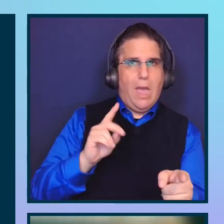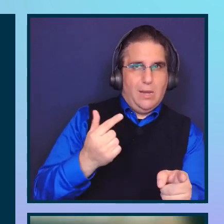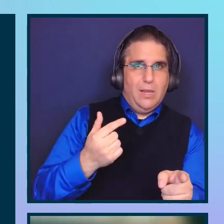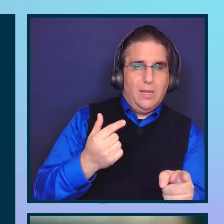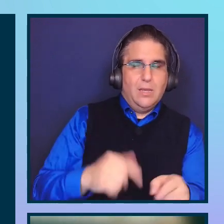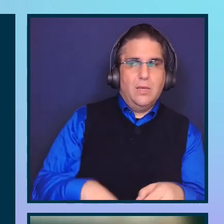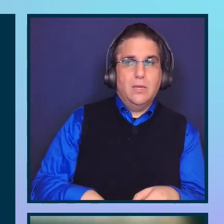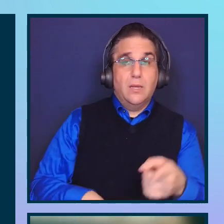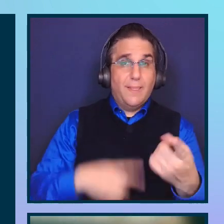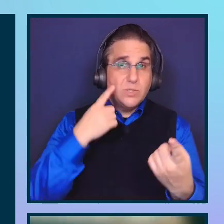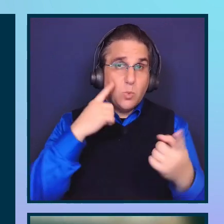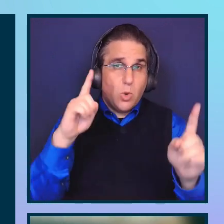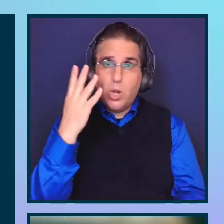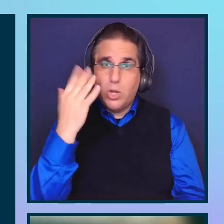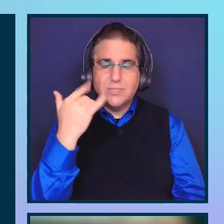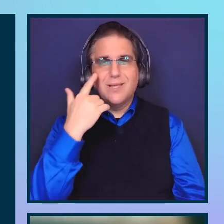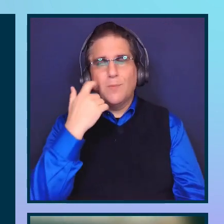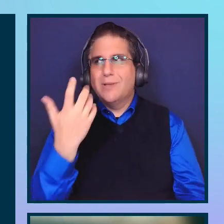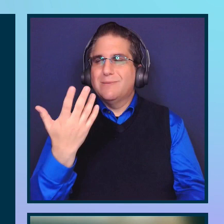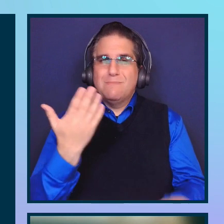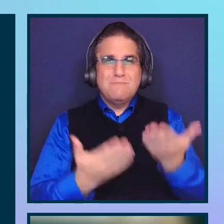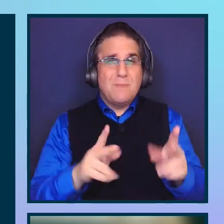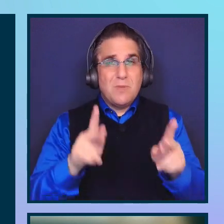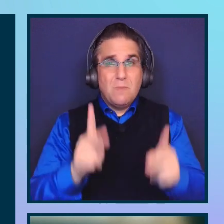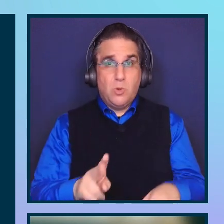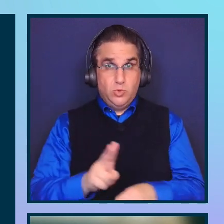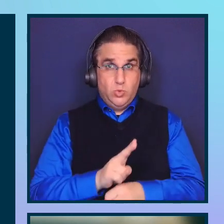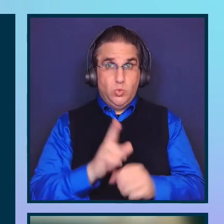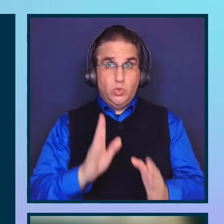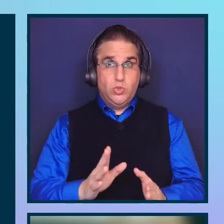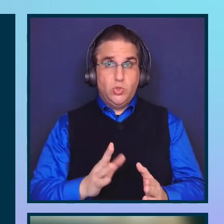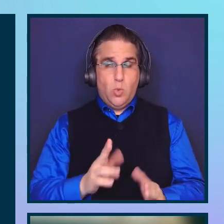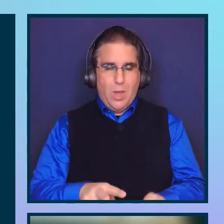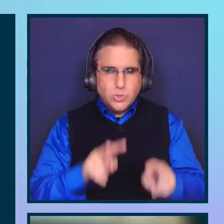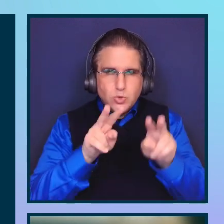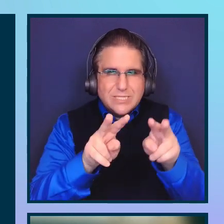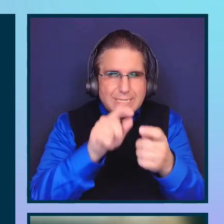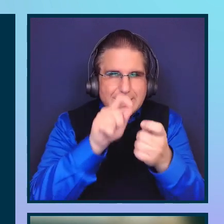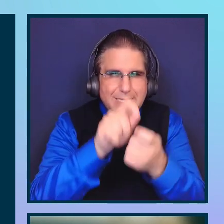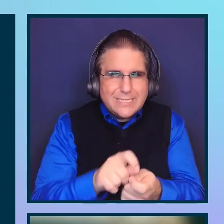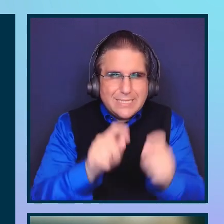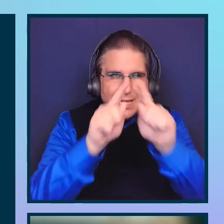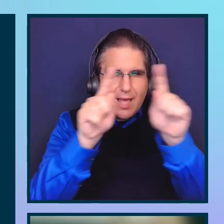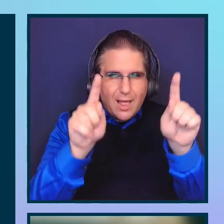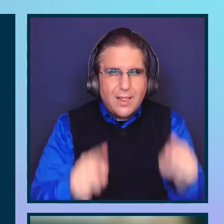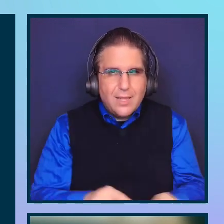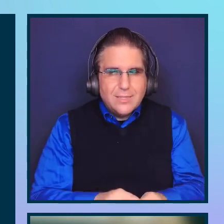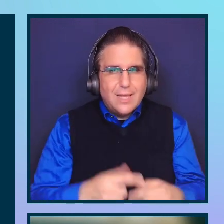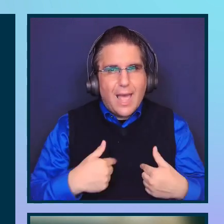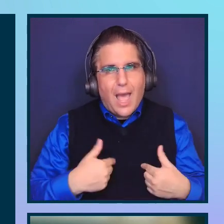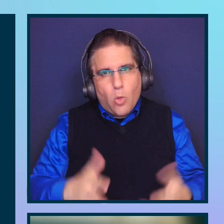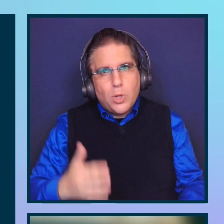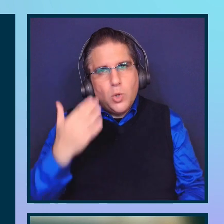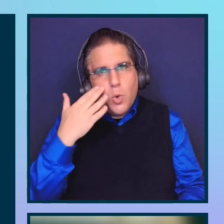because it's reasonable that if a user is going to a detail screen of their plant, they already know what the plant's name would be.